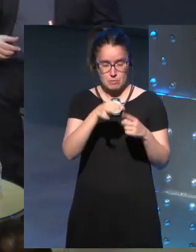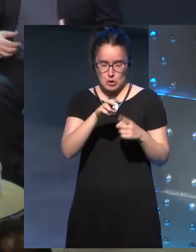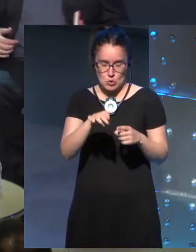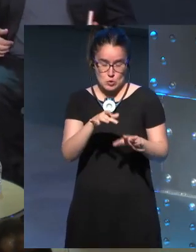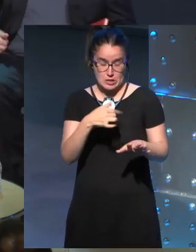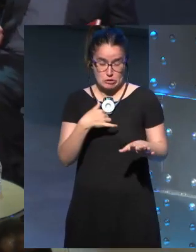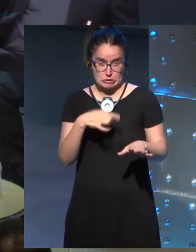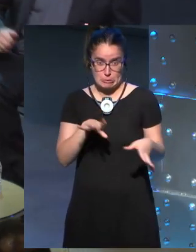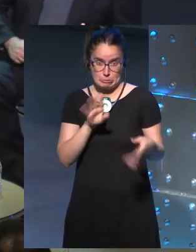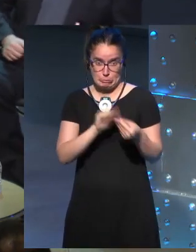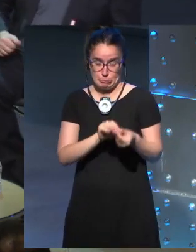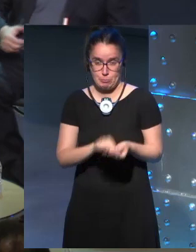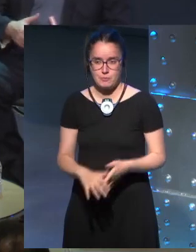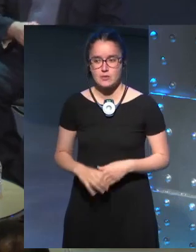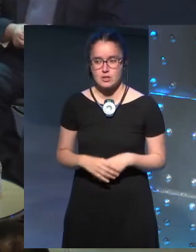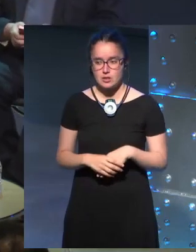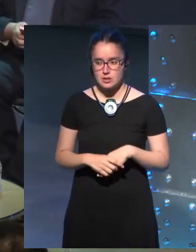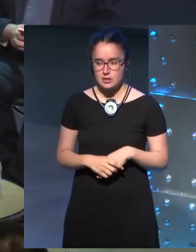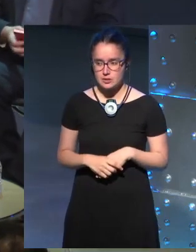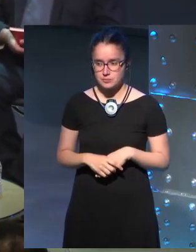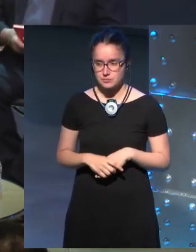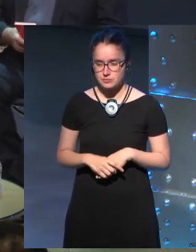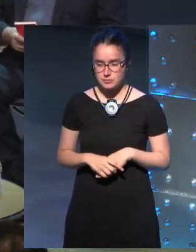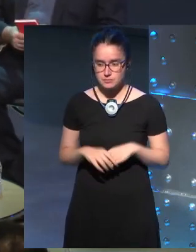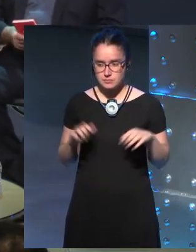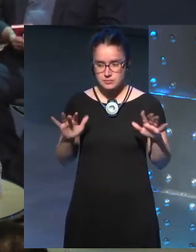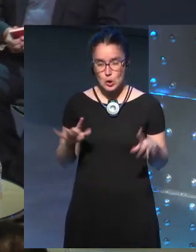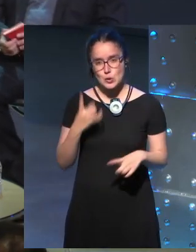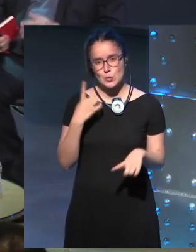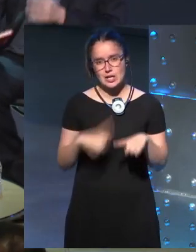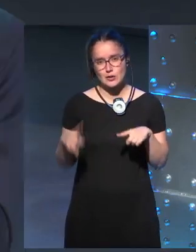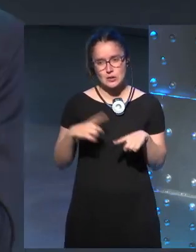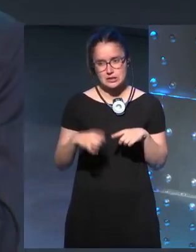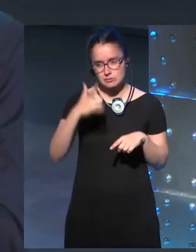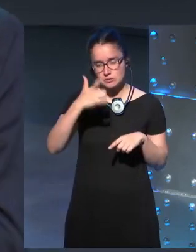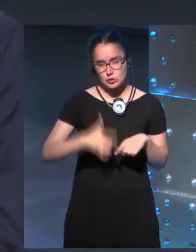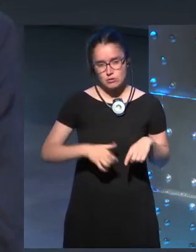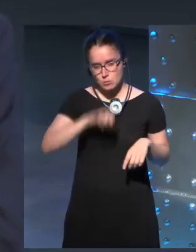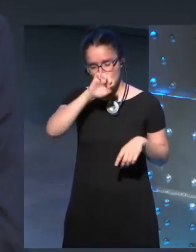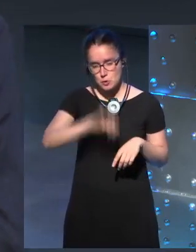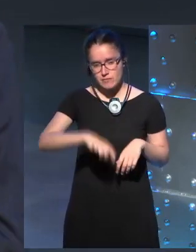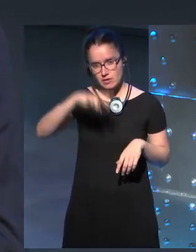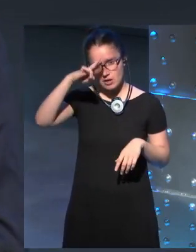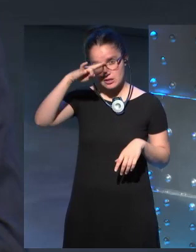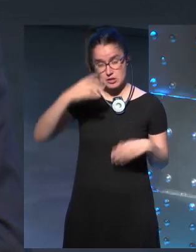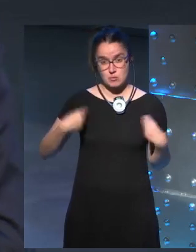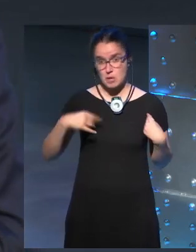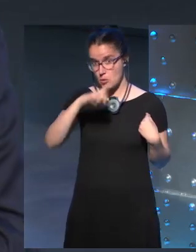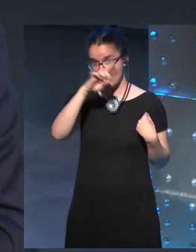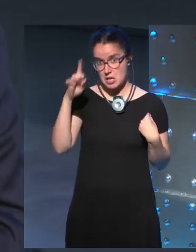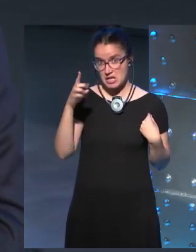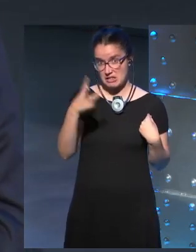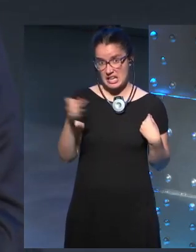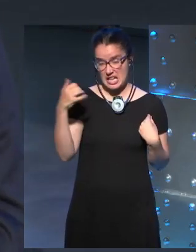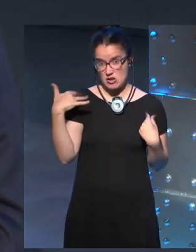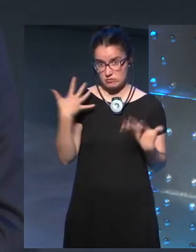hates Chelsea. He's not the first one in doing that. But there's something, I'm an Athletic